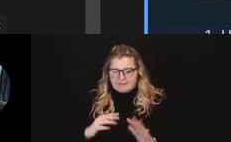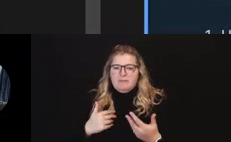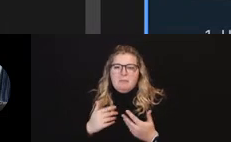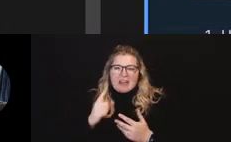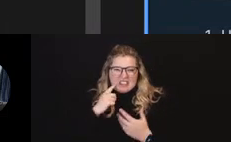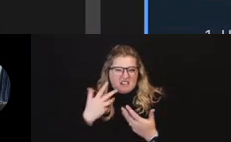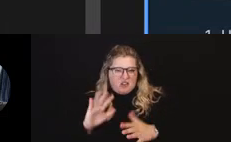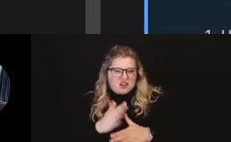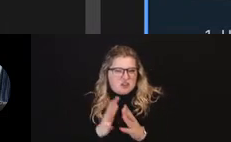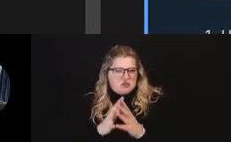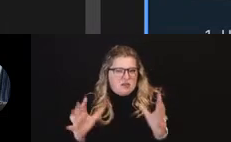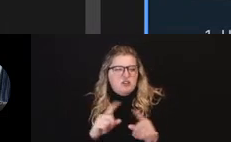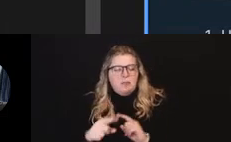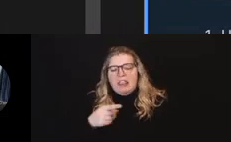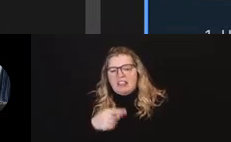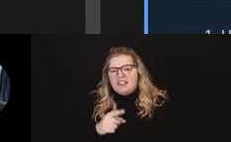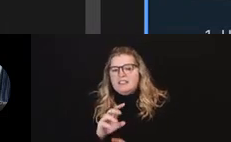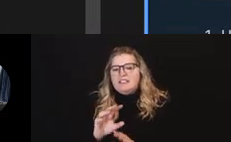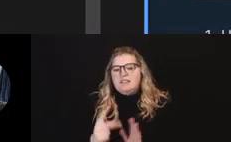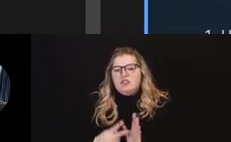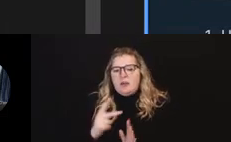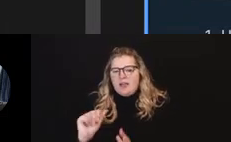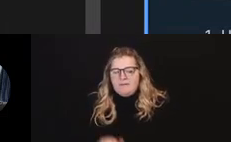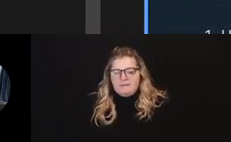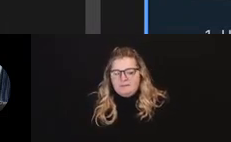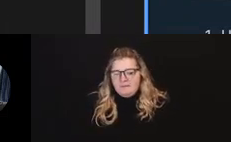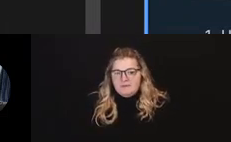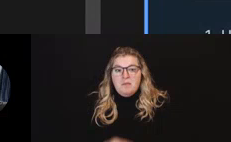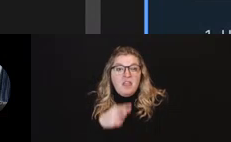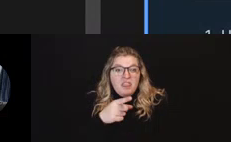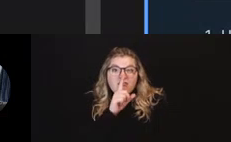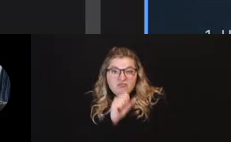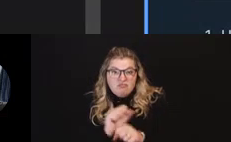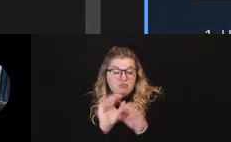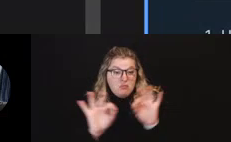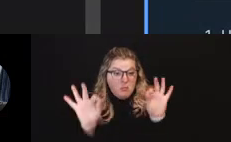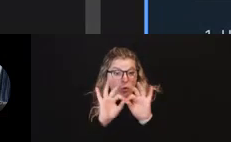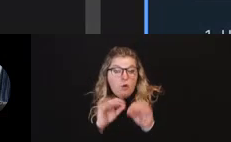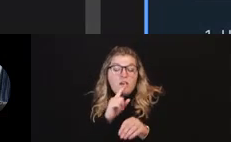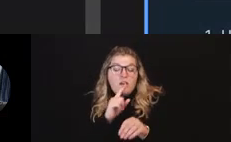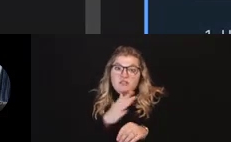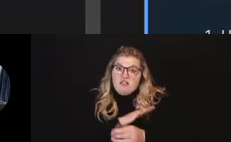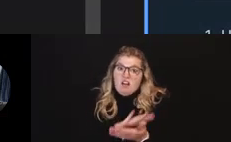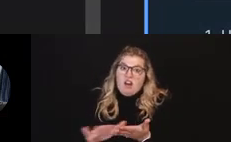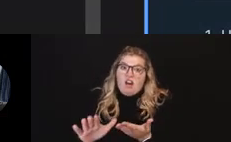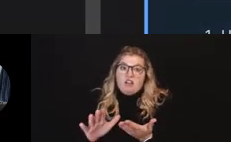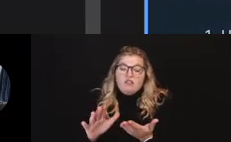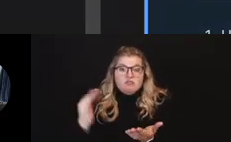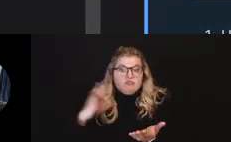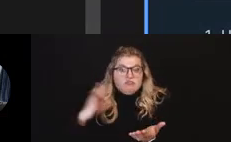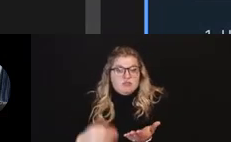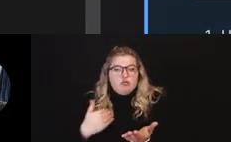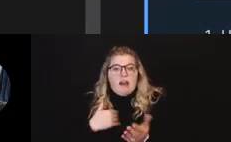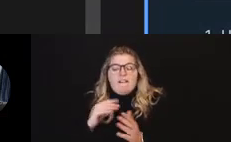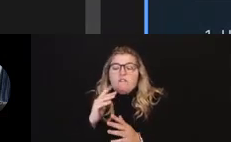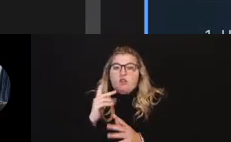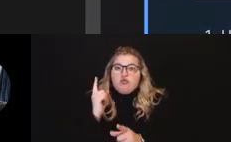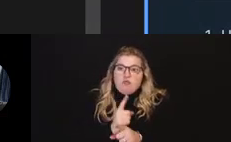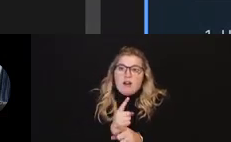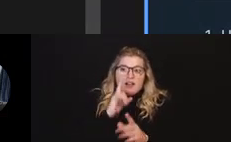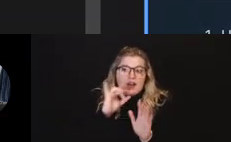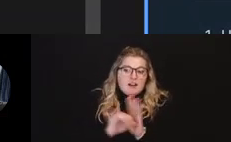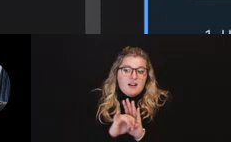but that is what it says. So, and it is. I don't want to say it's not important. It is useful to have correctly identified autocomplete attributes. I'm going to